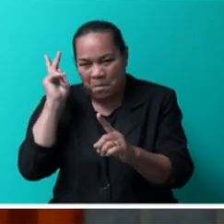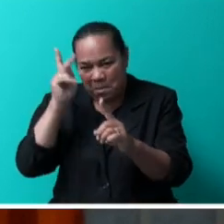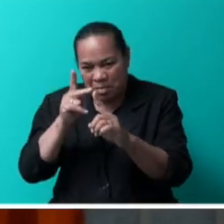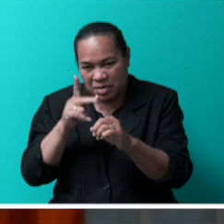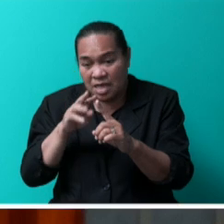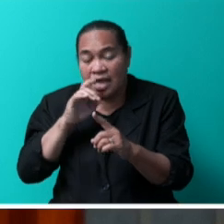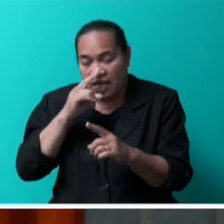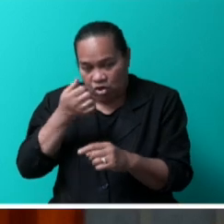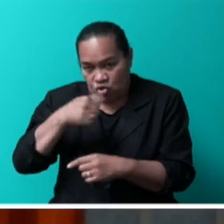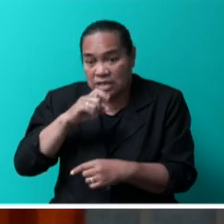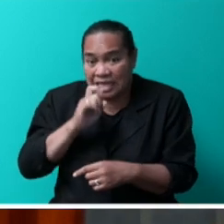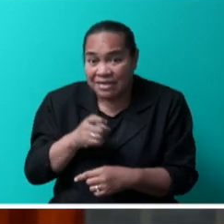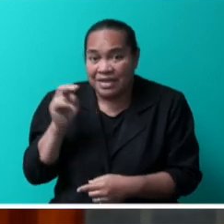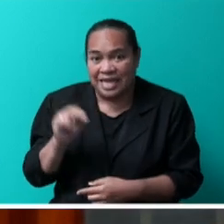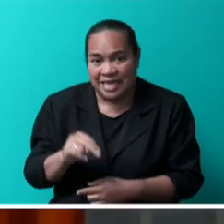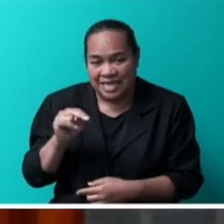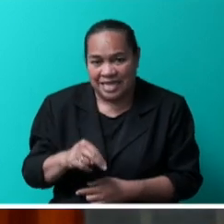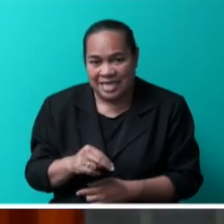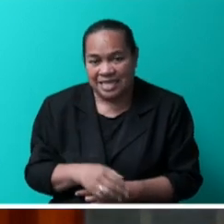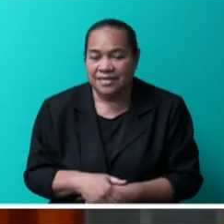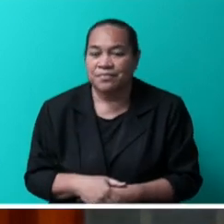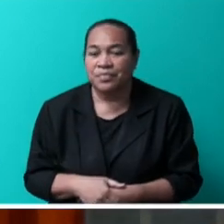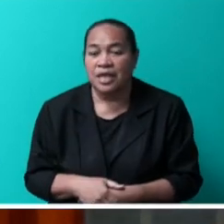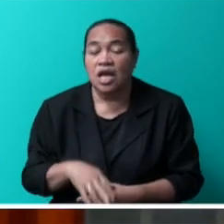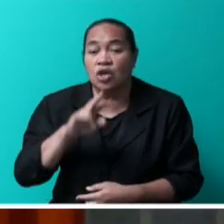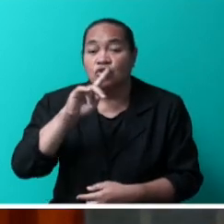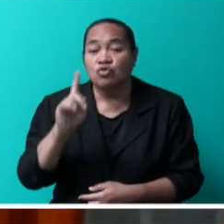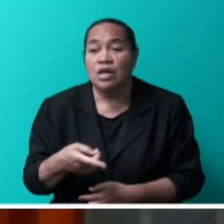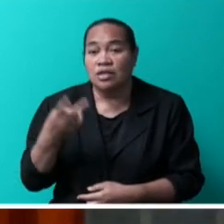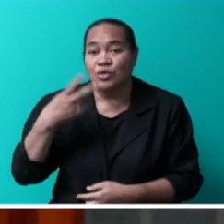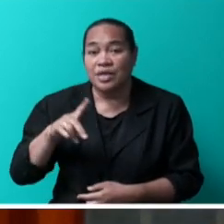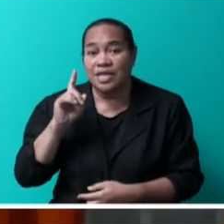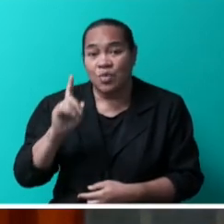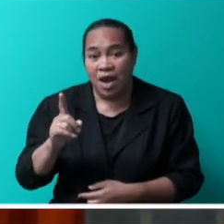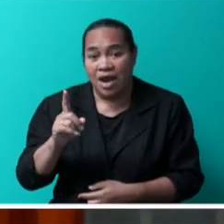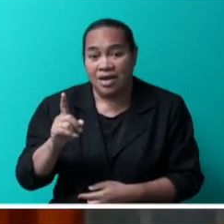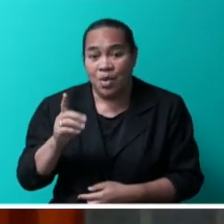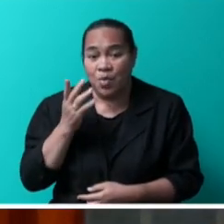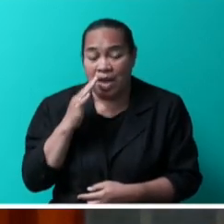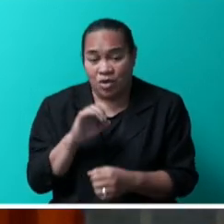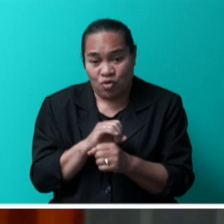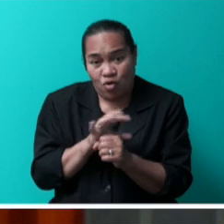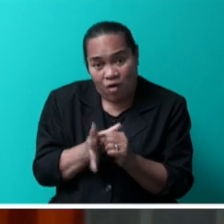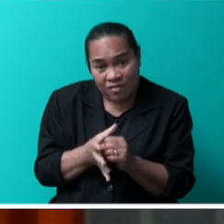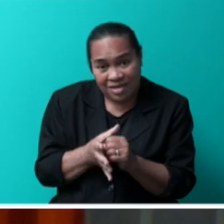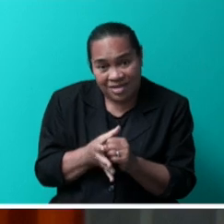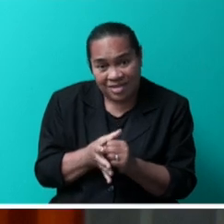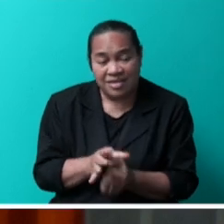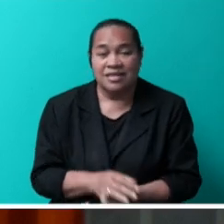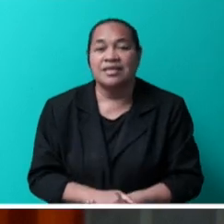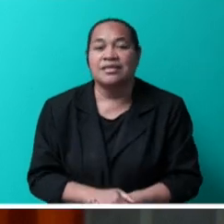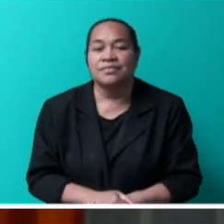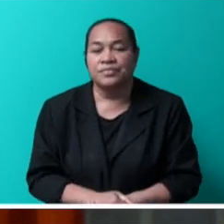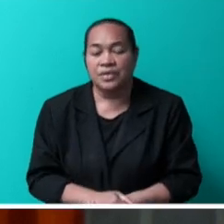required. Mr. Speaker, sir, in 2021, following the COVID-19 pandemic,